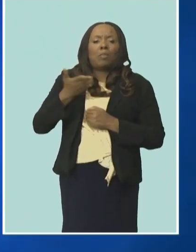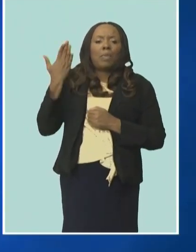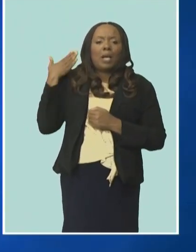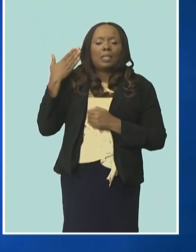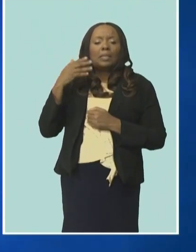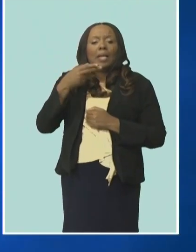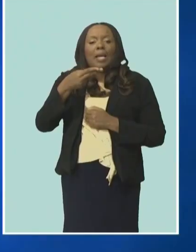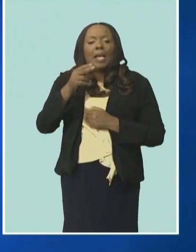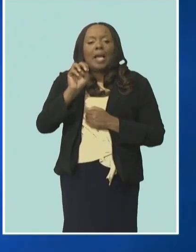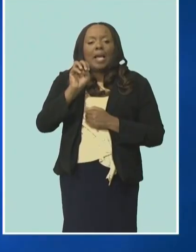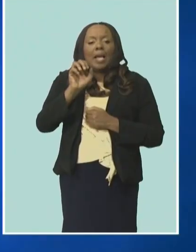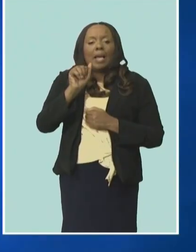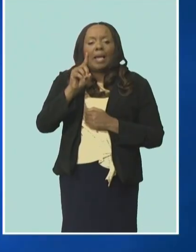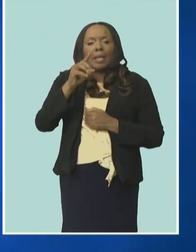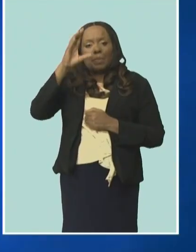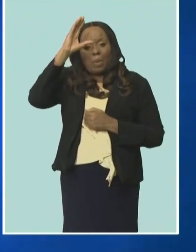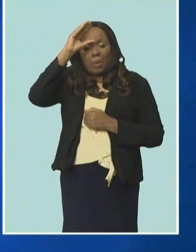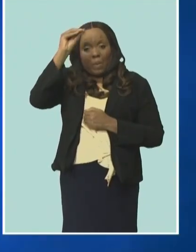said,